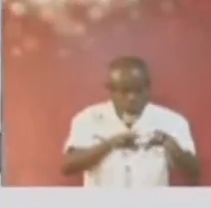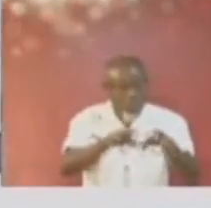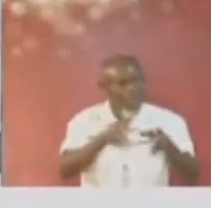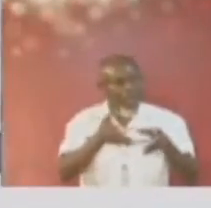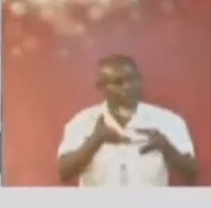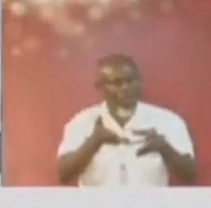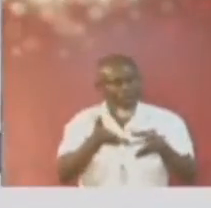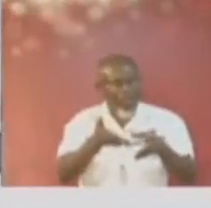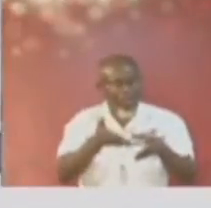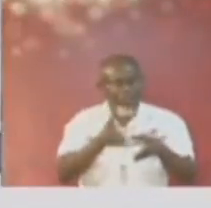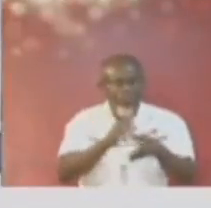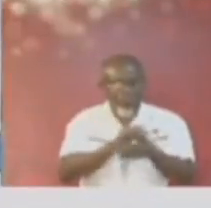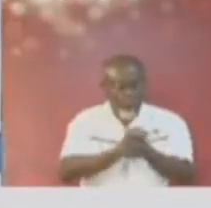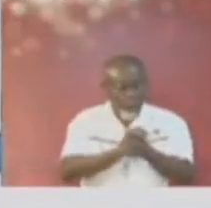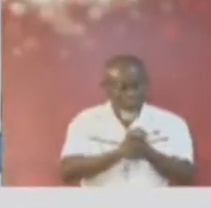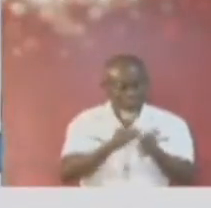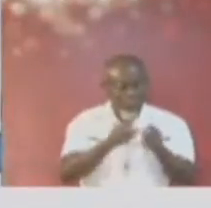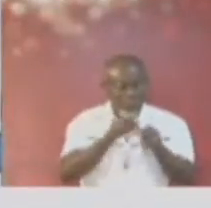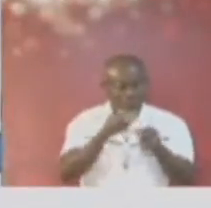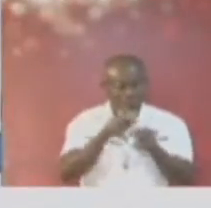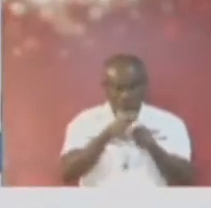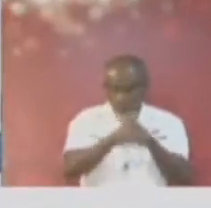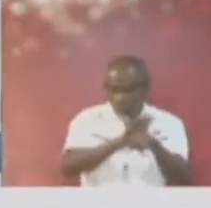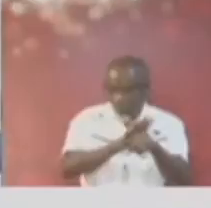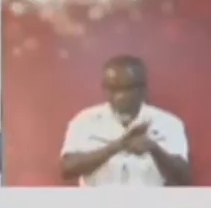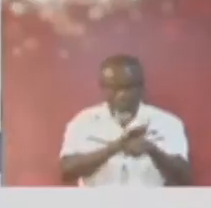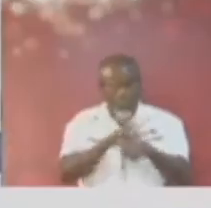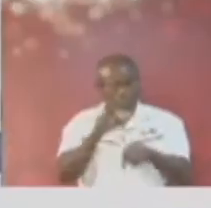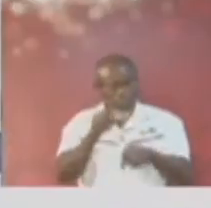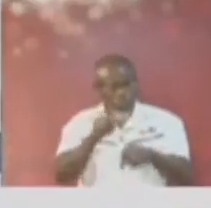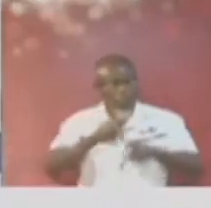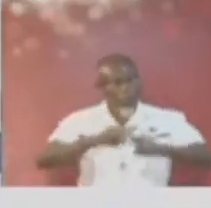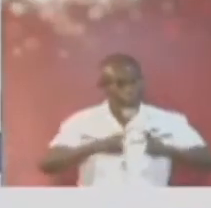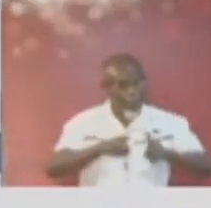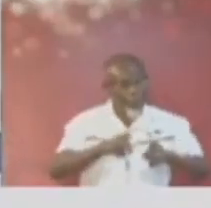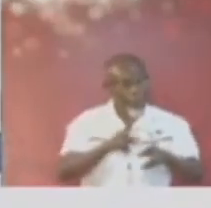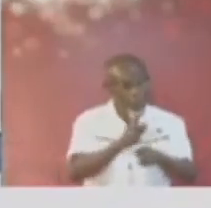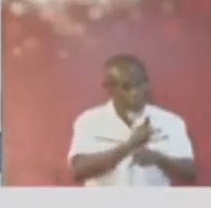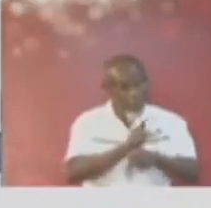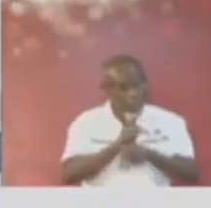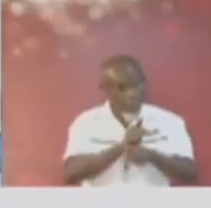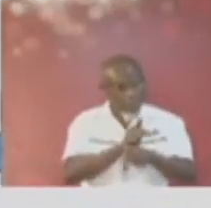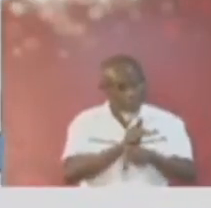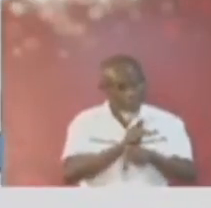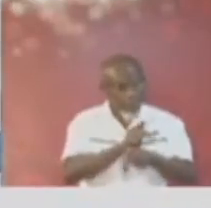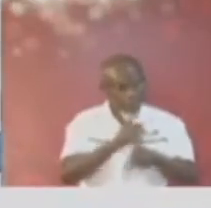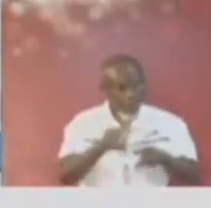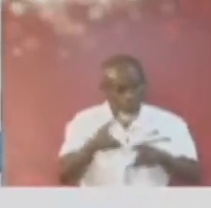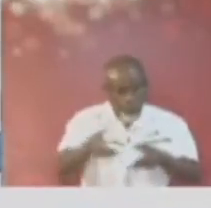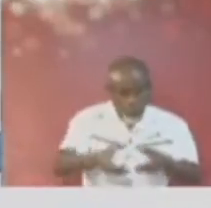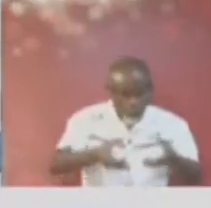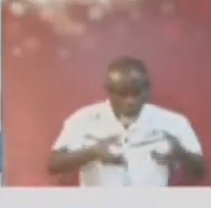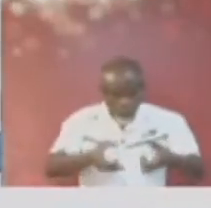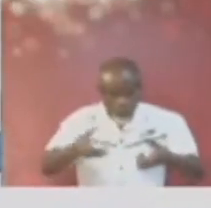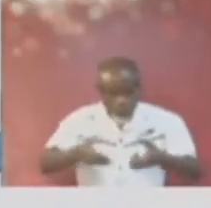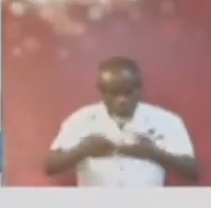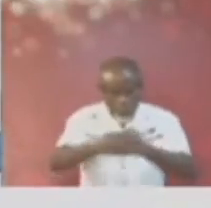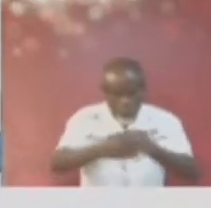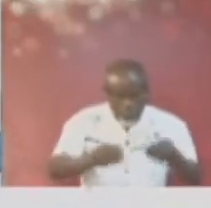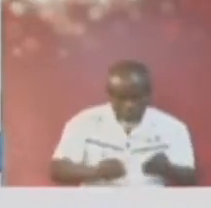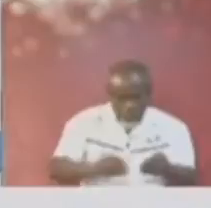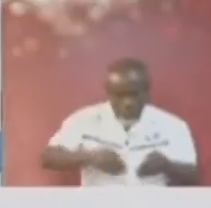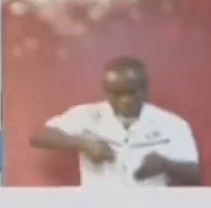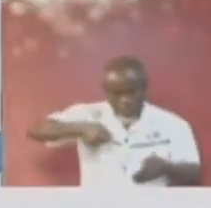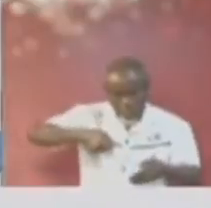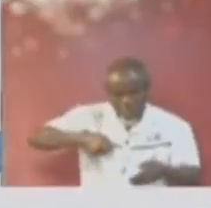in handling and utensils and food boxes and packages, there's a